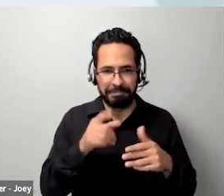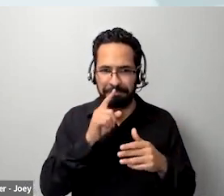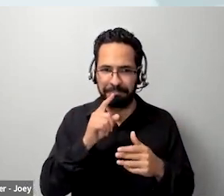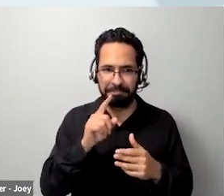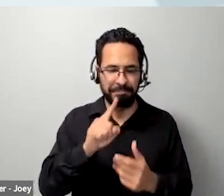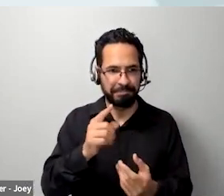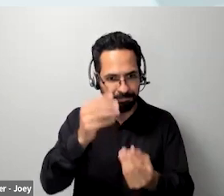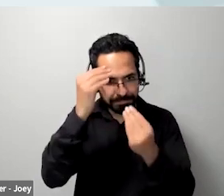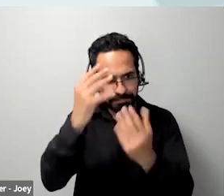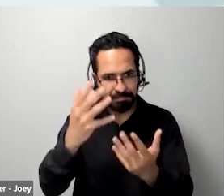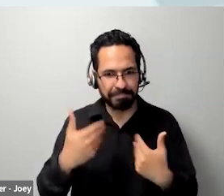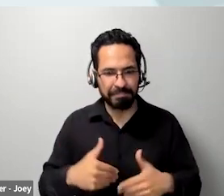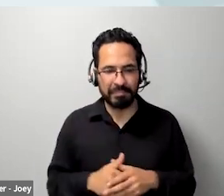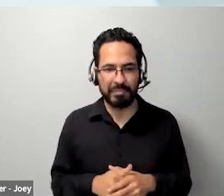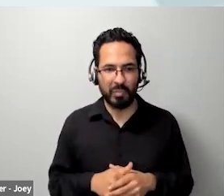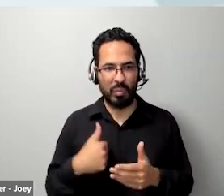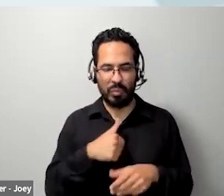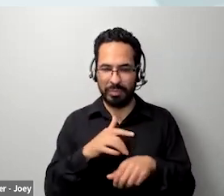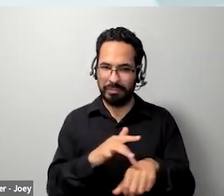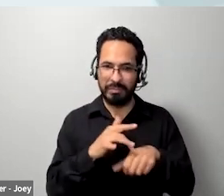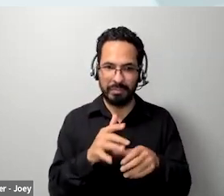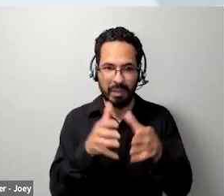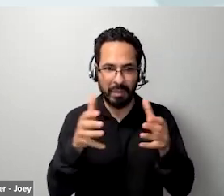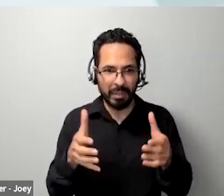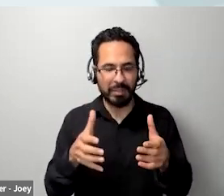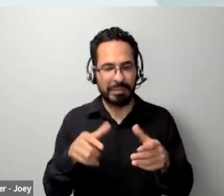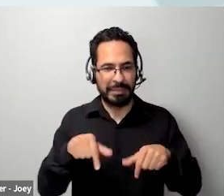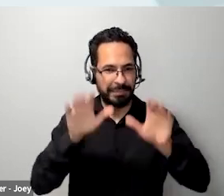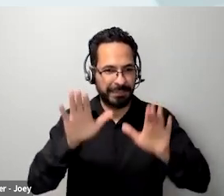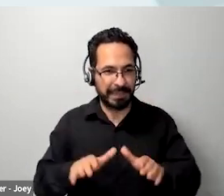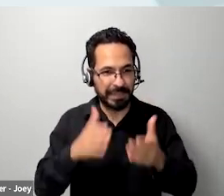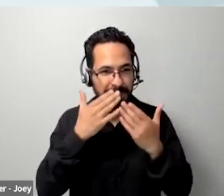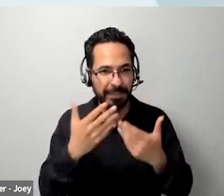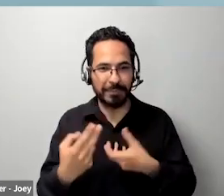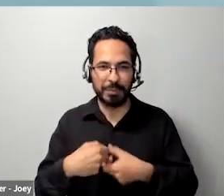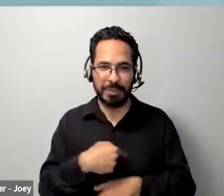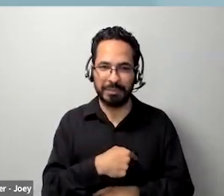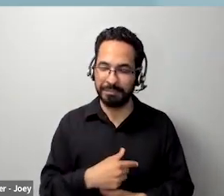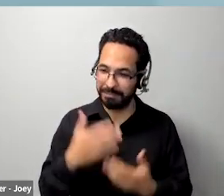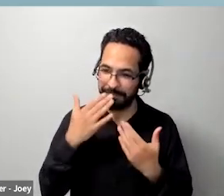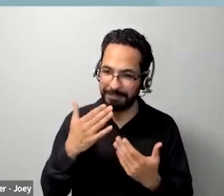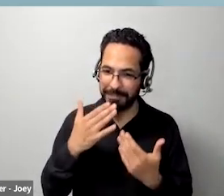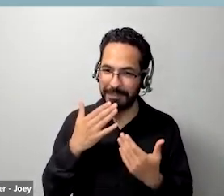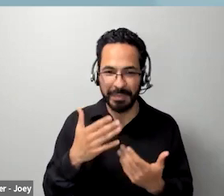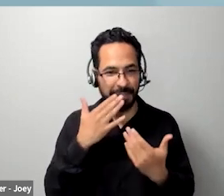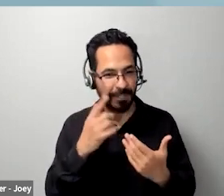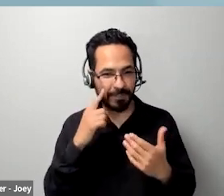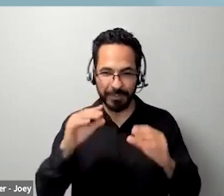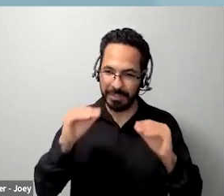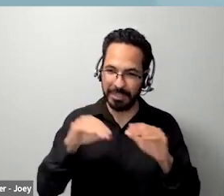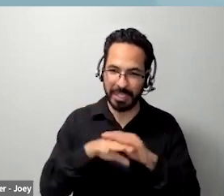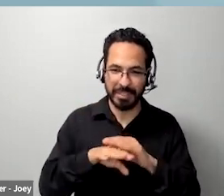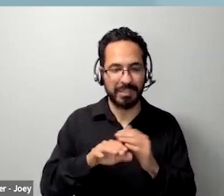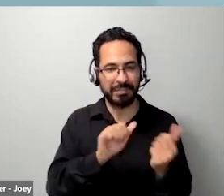lot of ground and it's really been fantastic. So I just want to say thank you. Thank you for joining us. Thank you. Thank you to Teach Thank Access you. and to